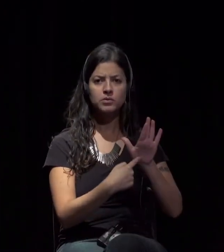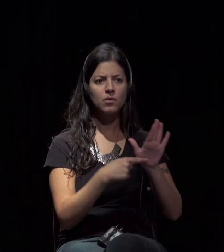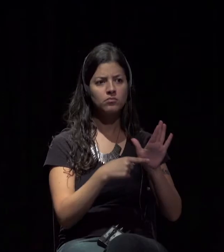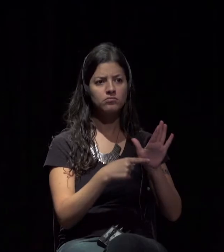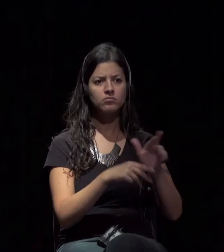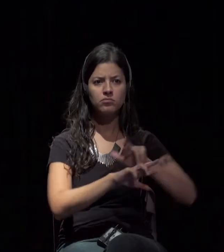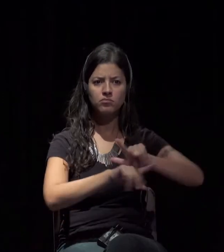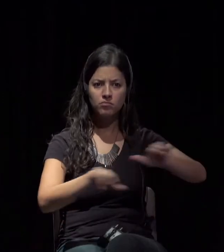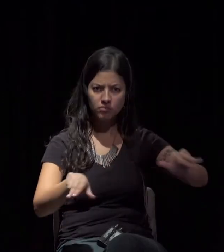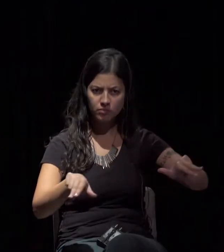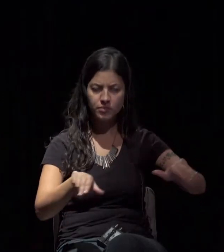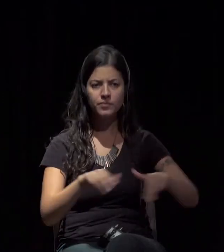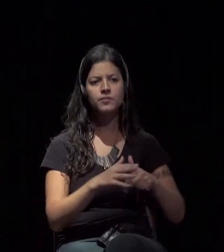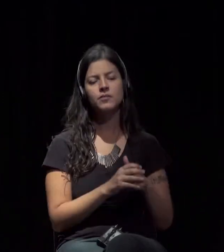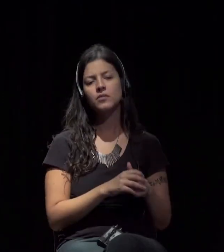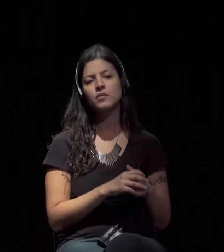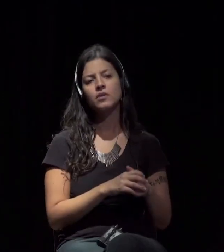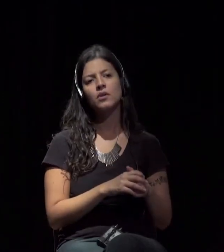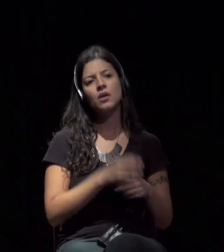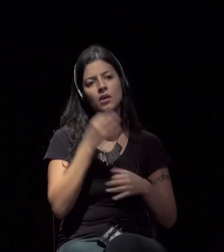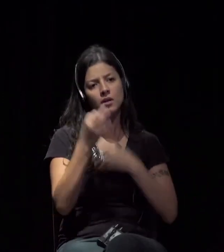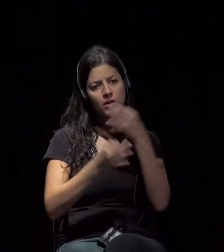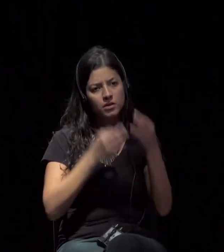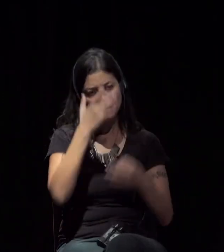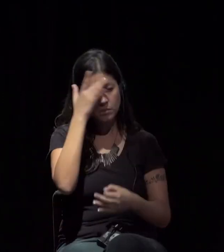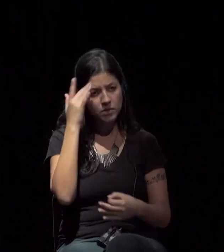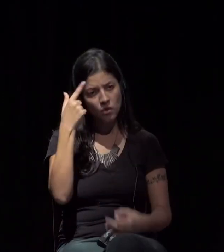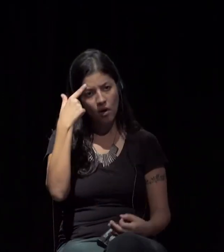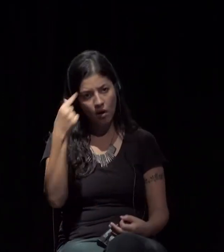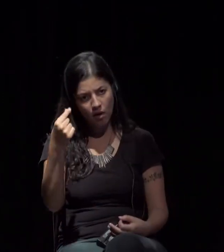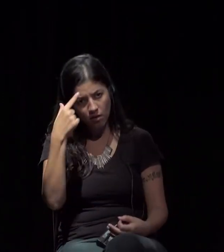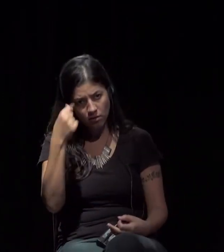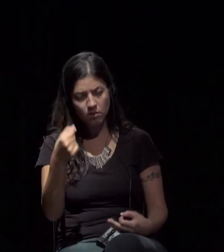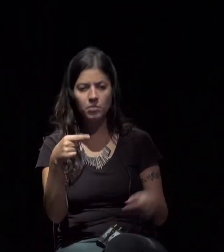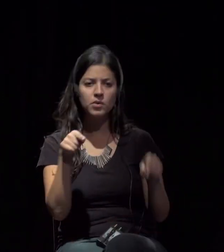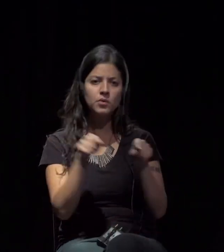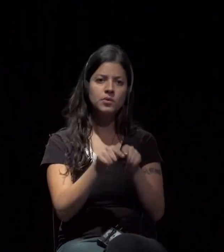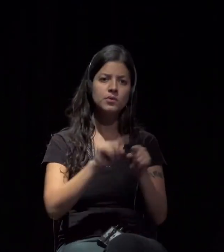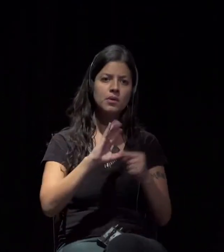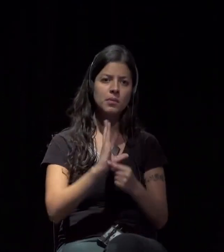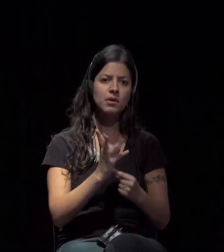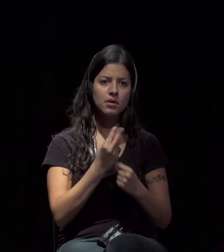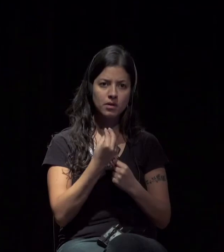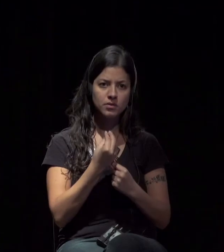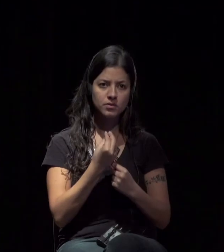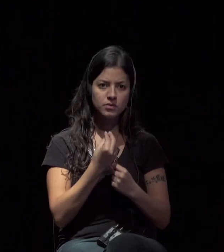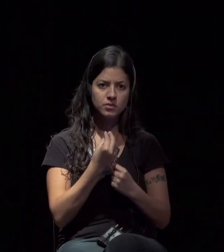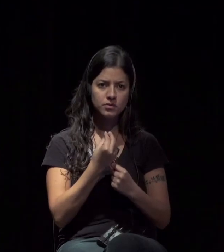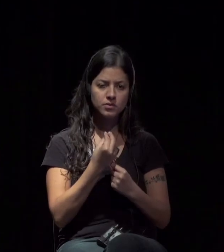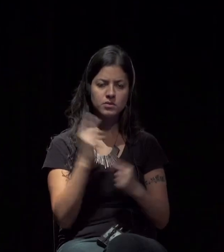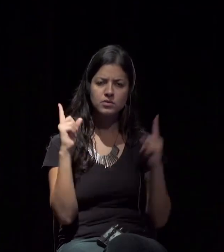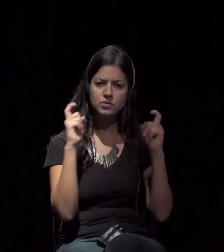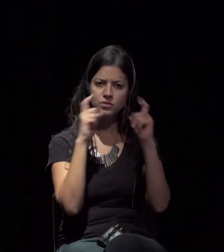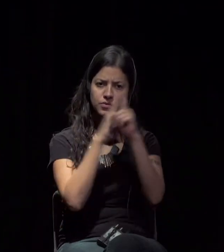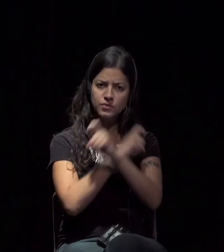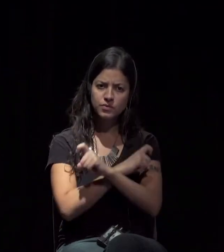sense of these enigmatic, formally complex, frequently imposing and impressive art